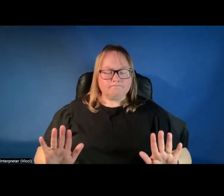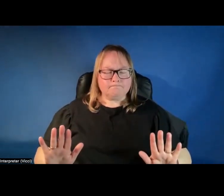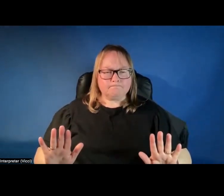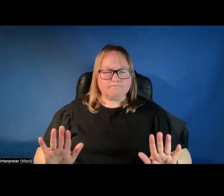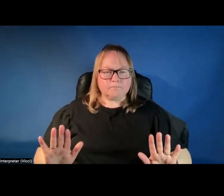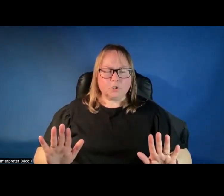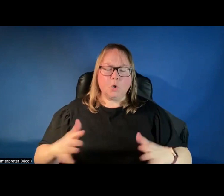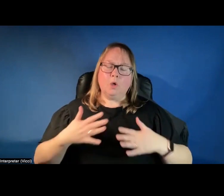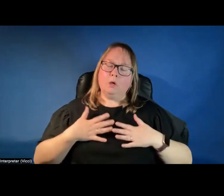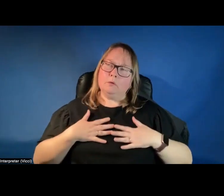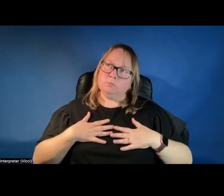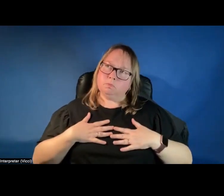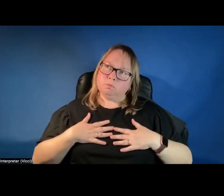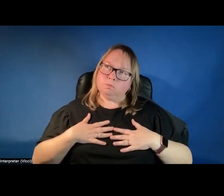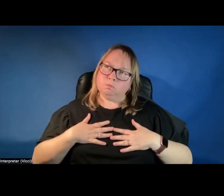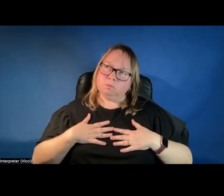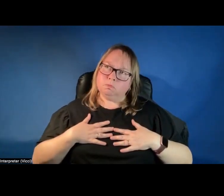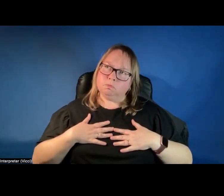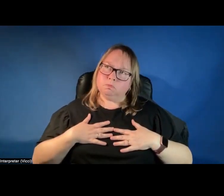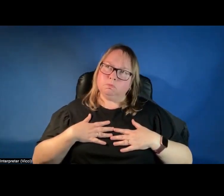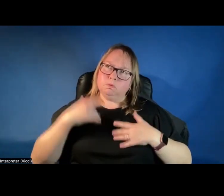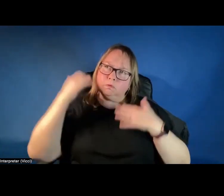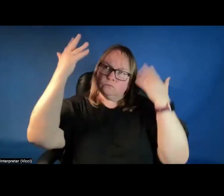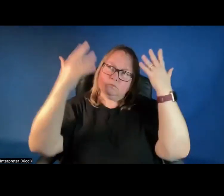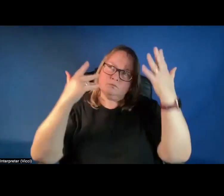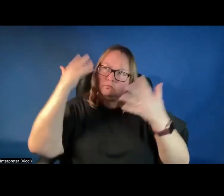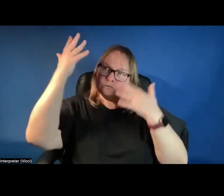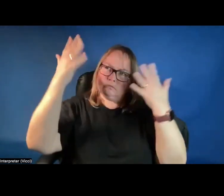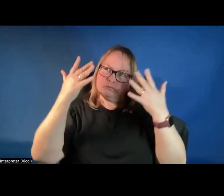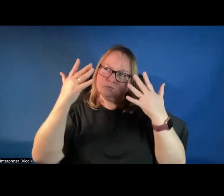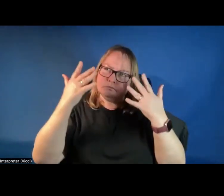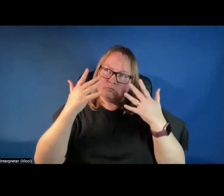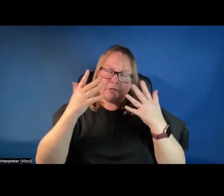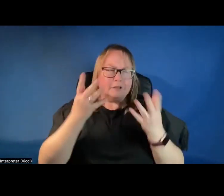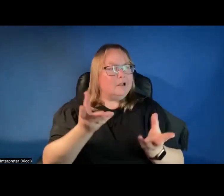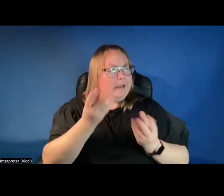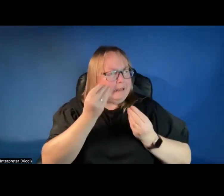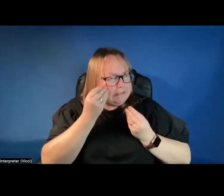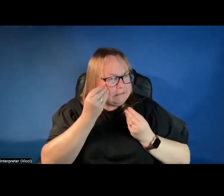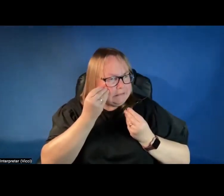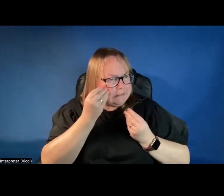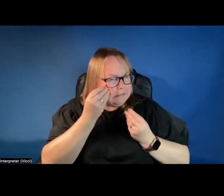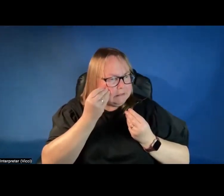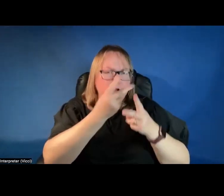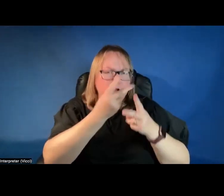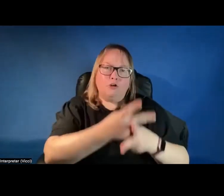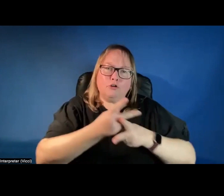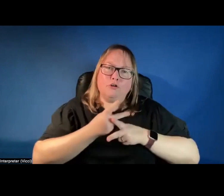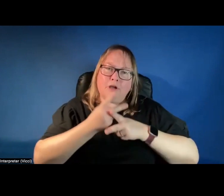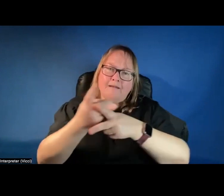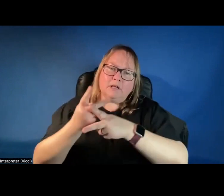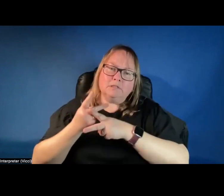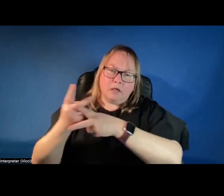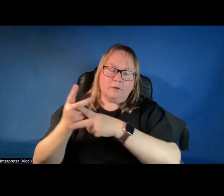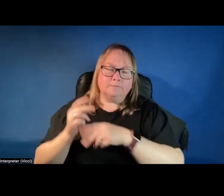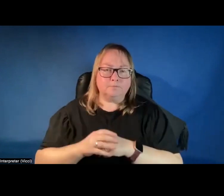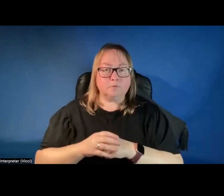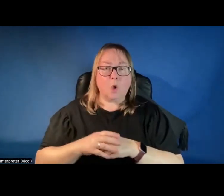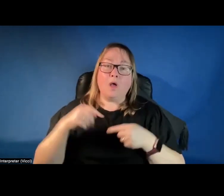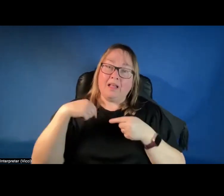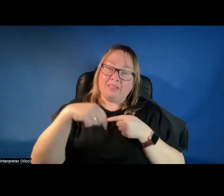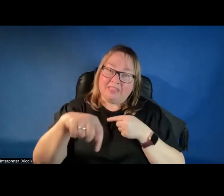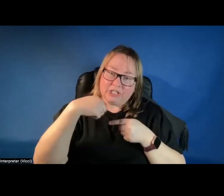listen and take care of each other. So something that we're trying out this year that's a little bit different from previous harsh lights